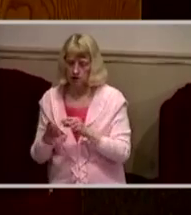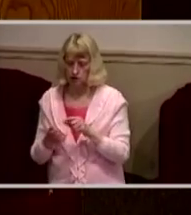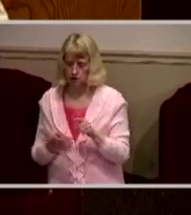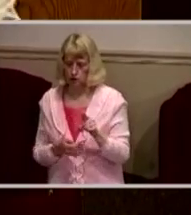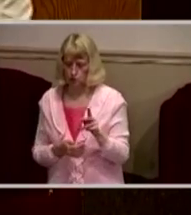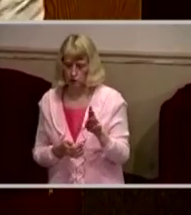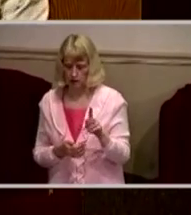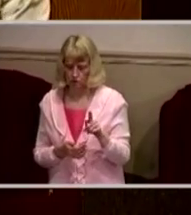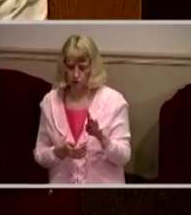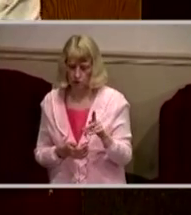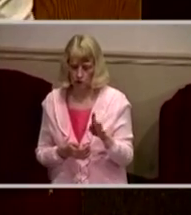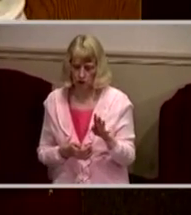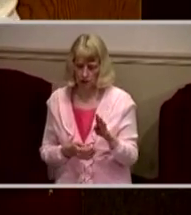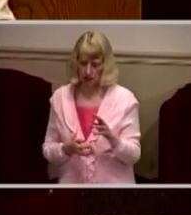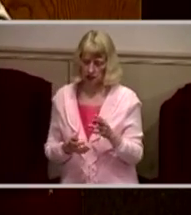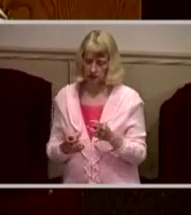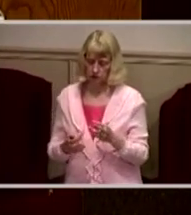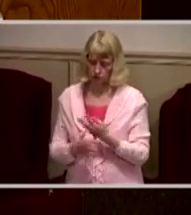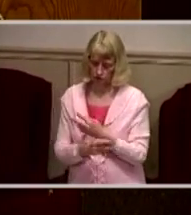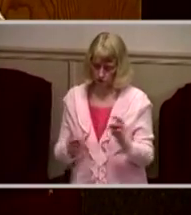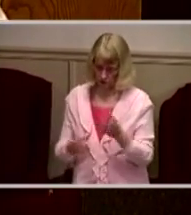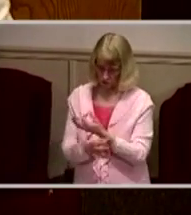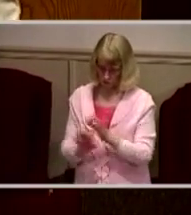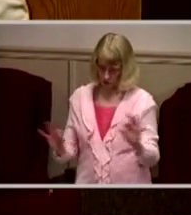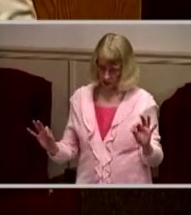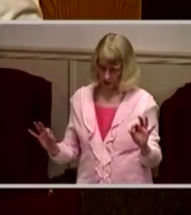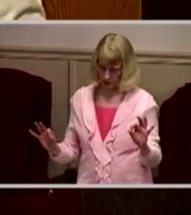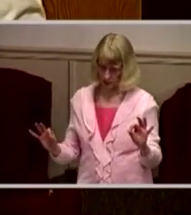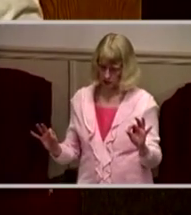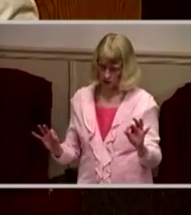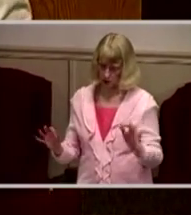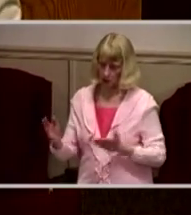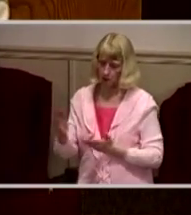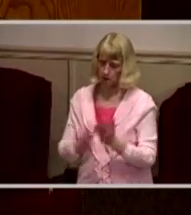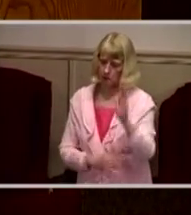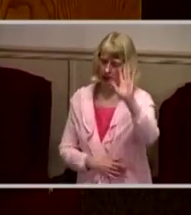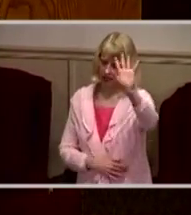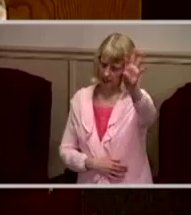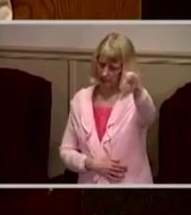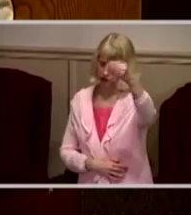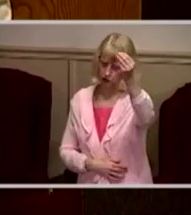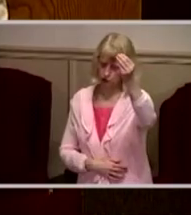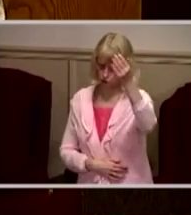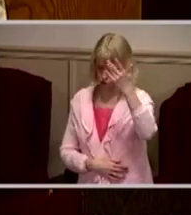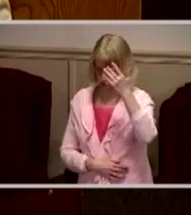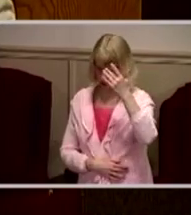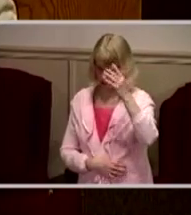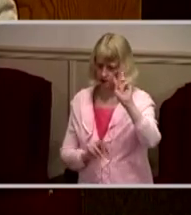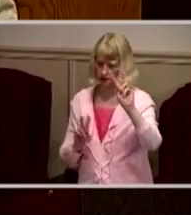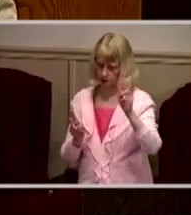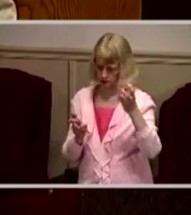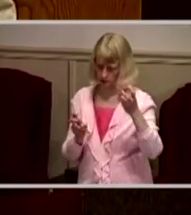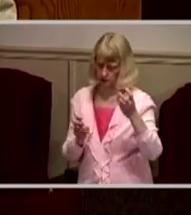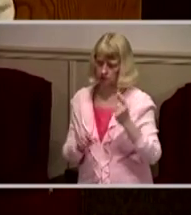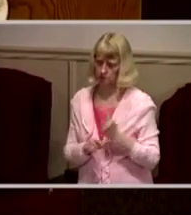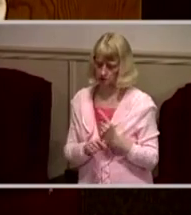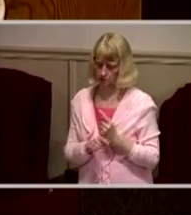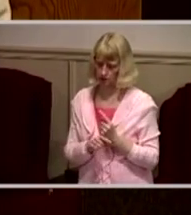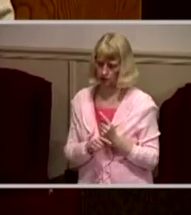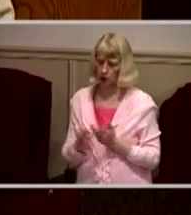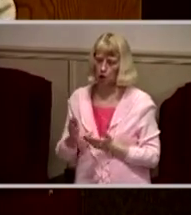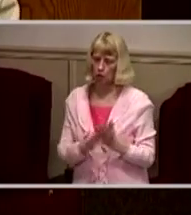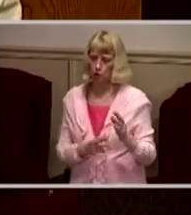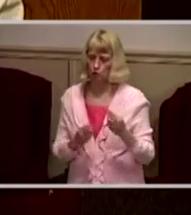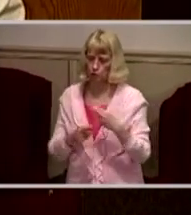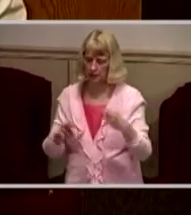24, it says, being justified freely, what are those next three words? By His grace. Through